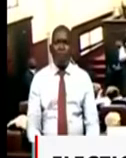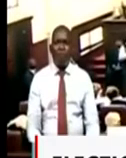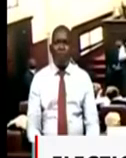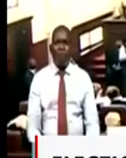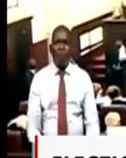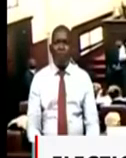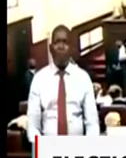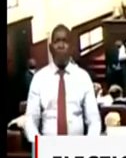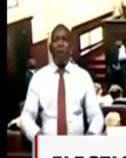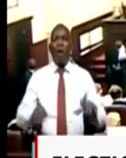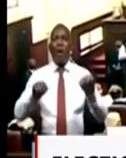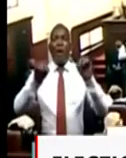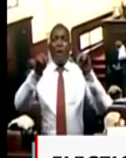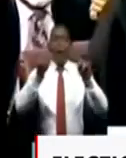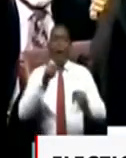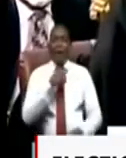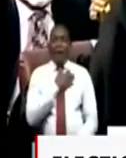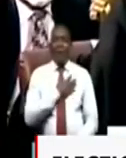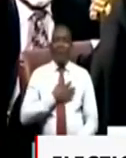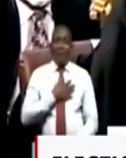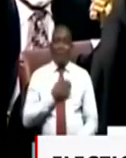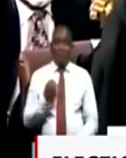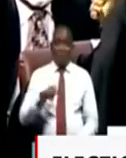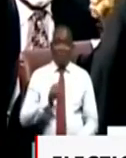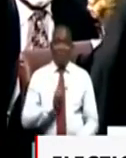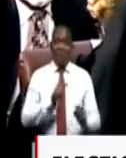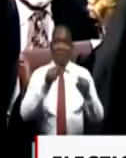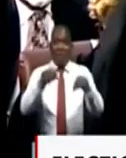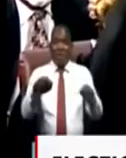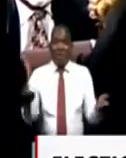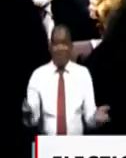well, we'll come back and continue with the issues. Let's take you now live to the courtroom.